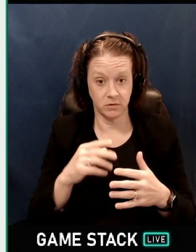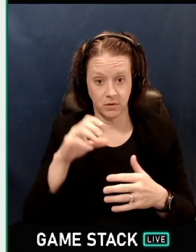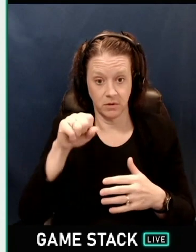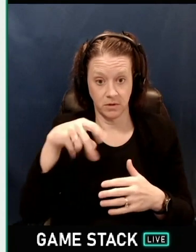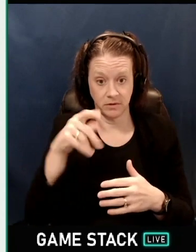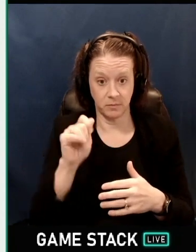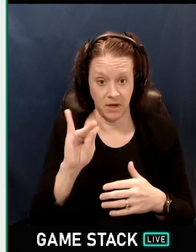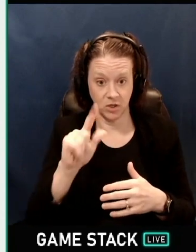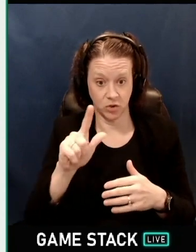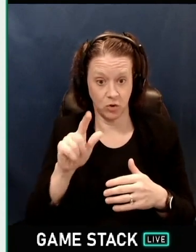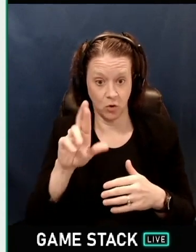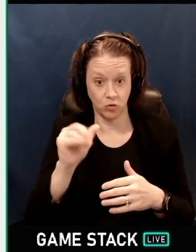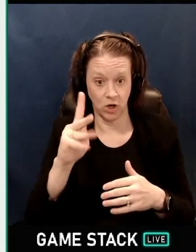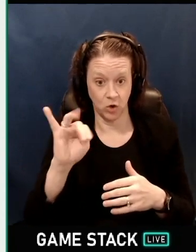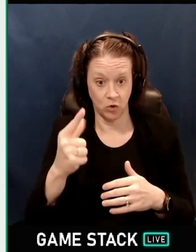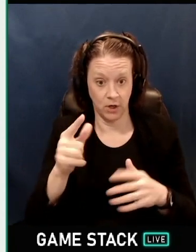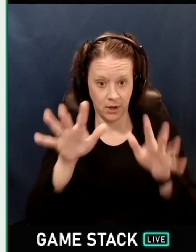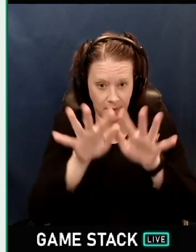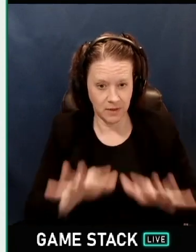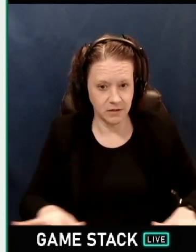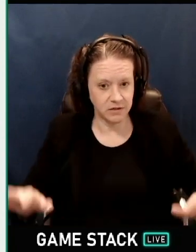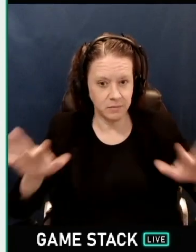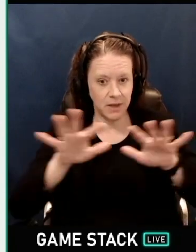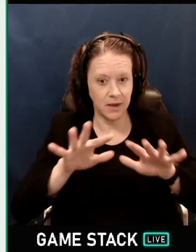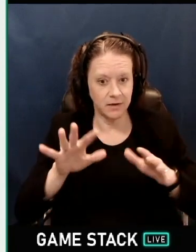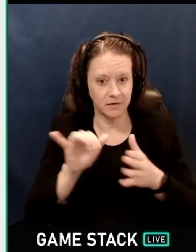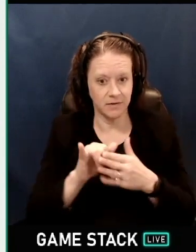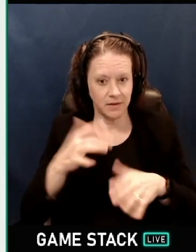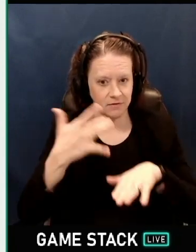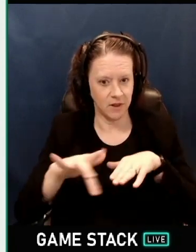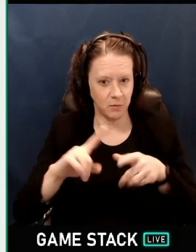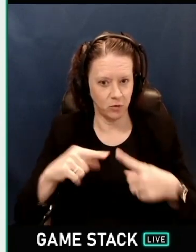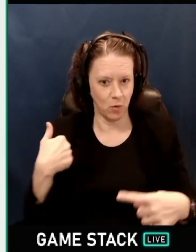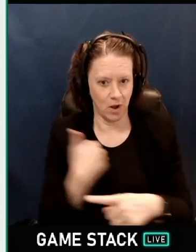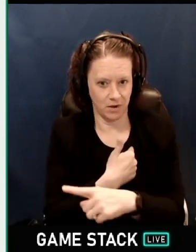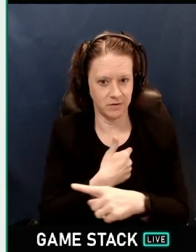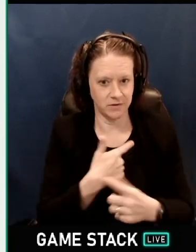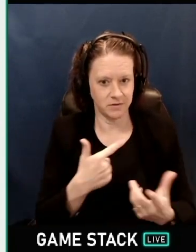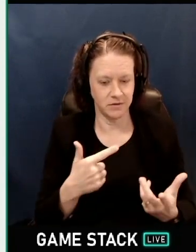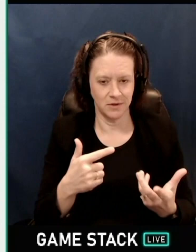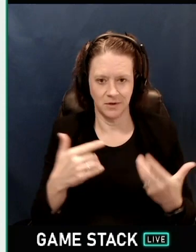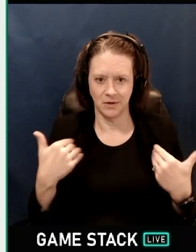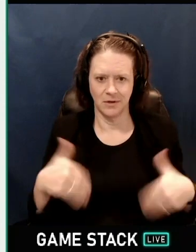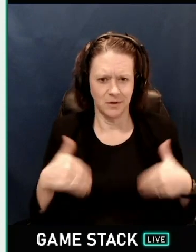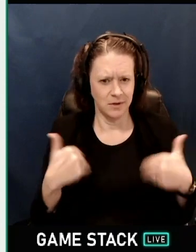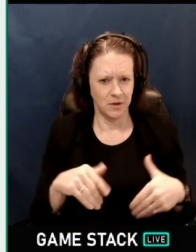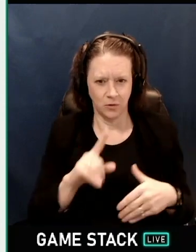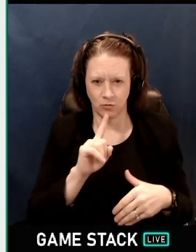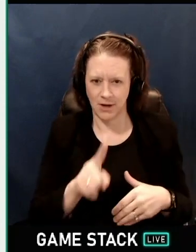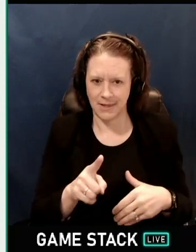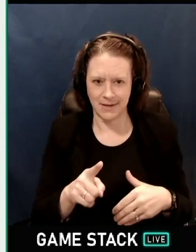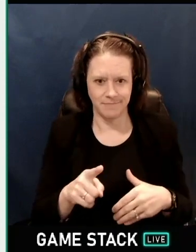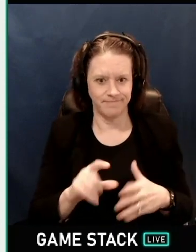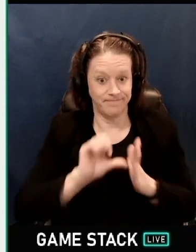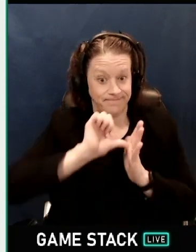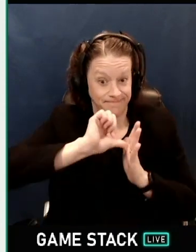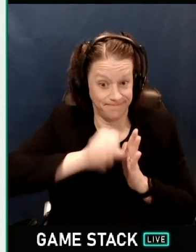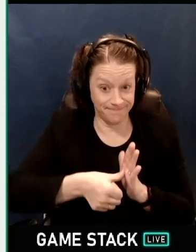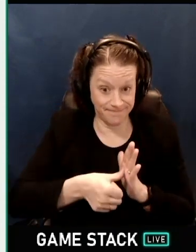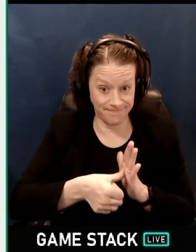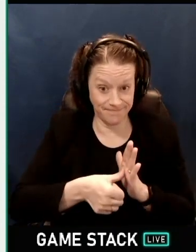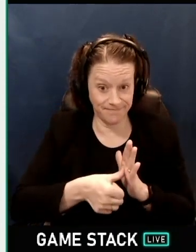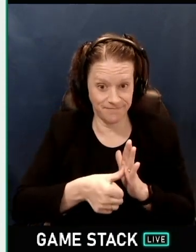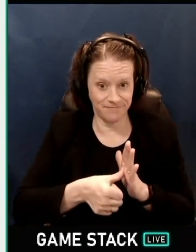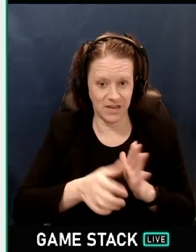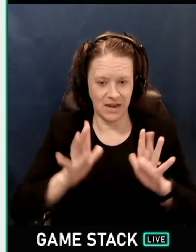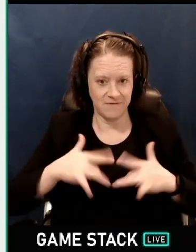rendering, the space that is available to us, to just really emphasize an event like